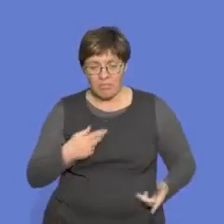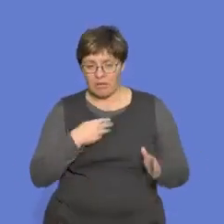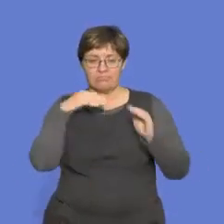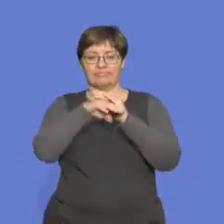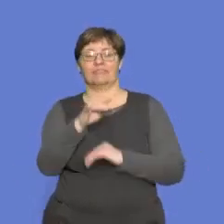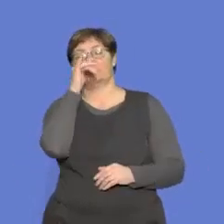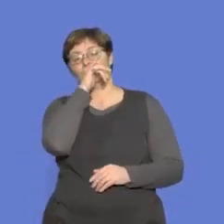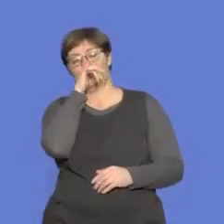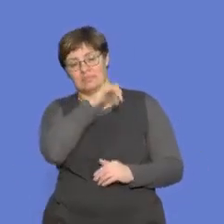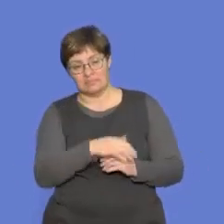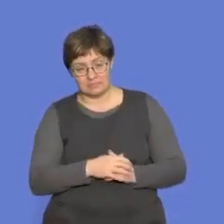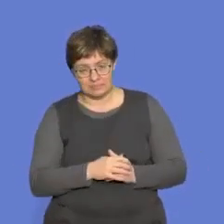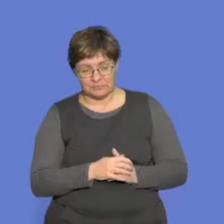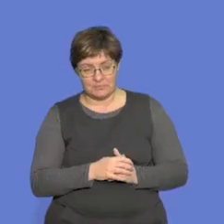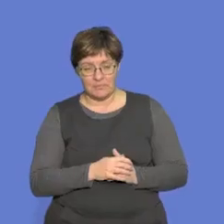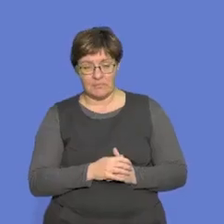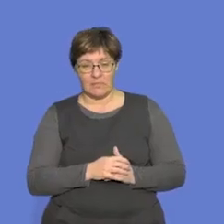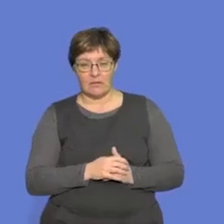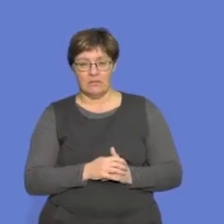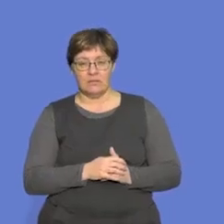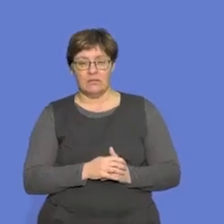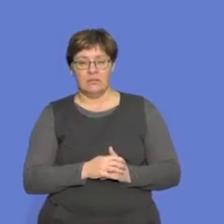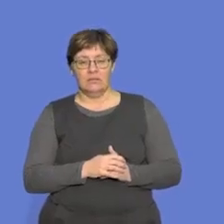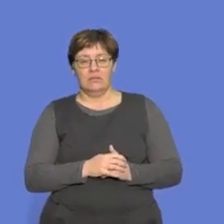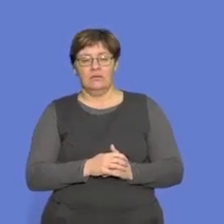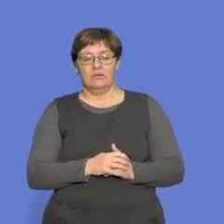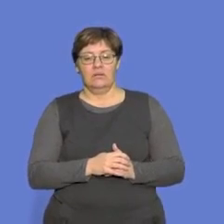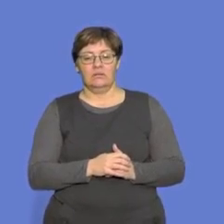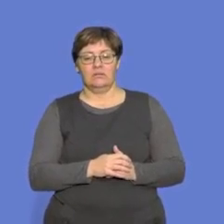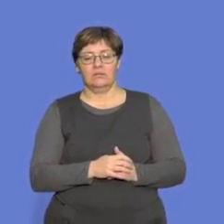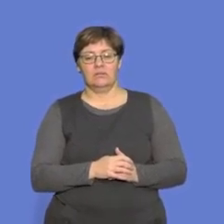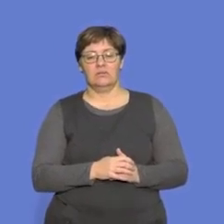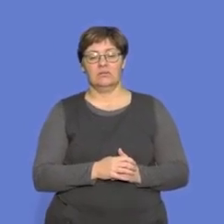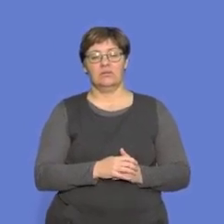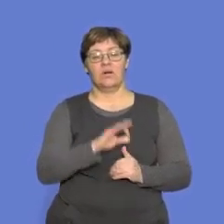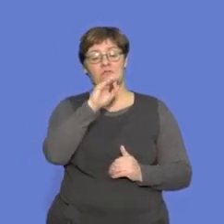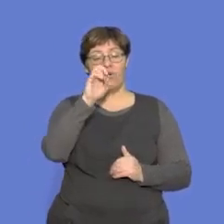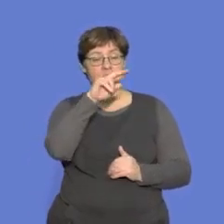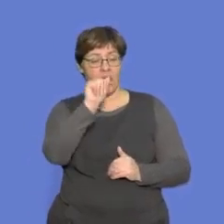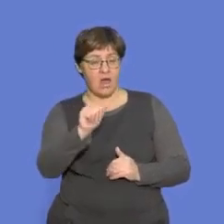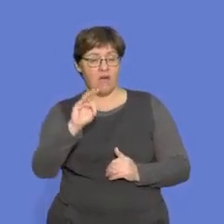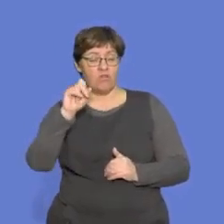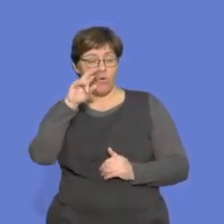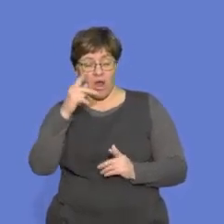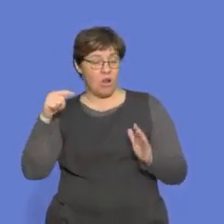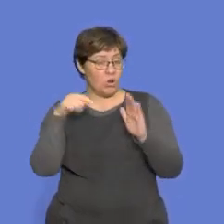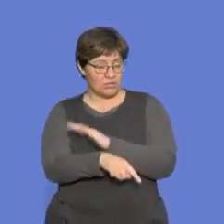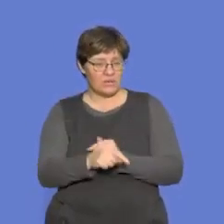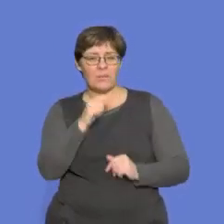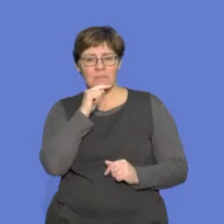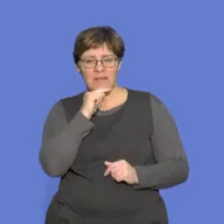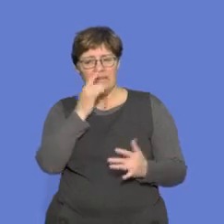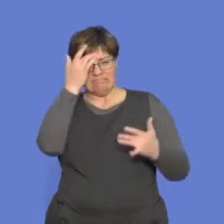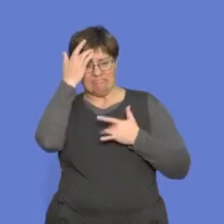an income. The loss of flora and fauna could mean that there's a loss of possible cures to diseases. Many of our